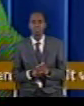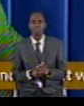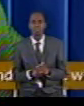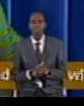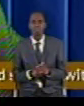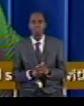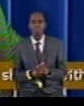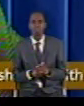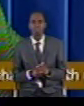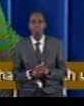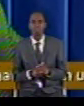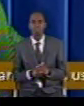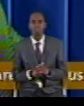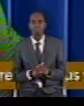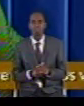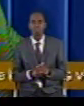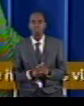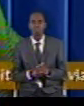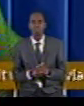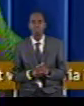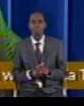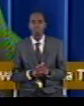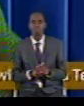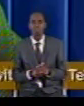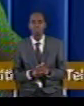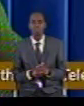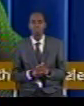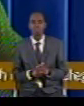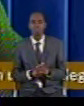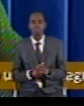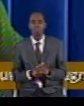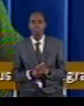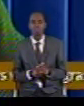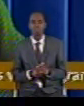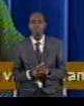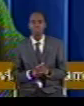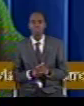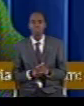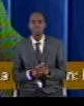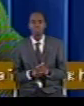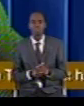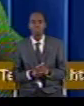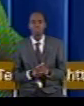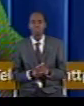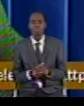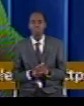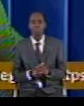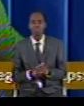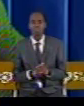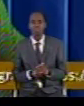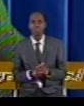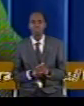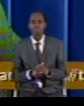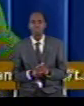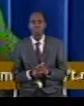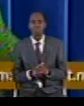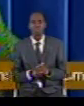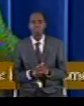sun yi force nawa force ubangiji yayi akin sa amen nayi